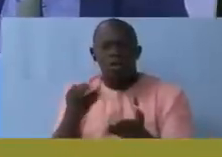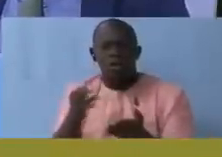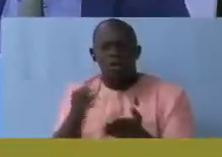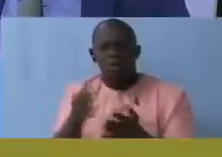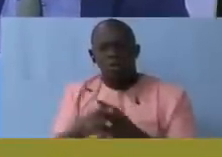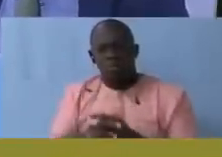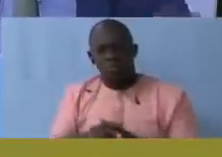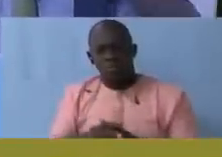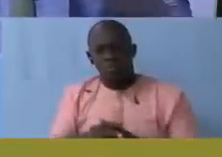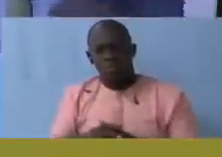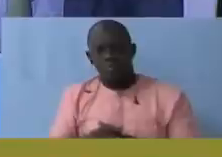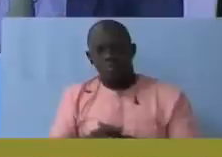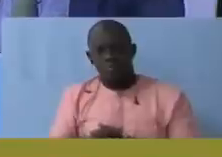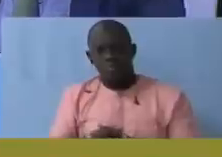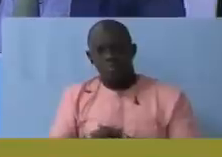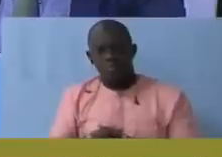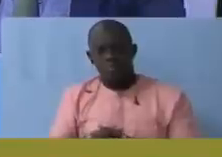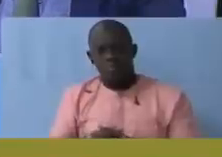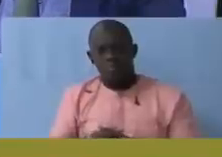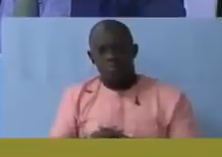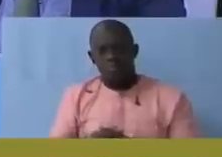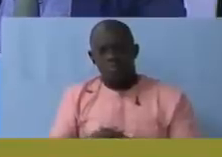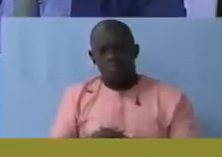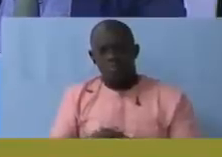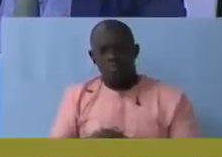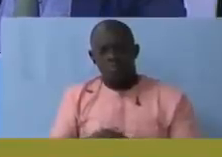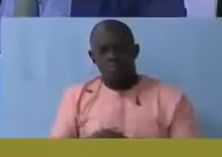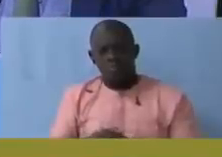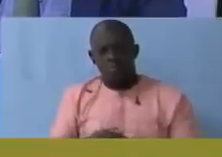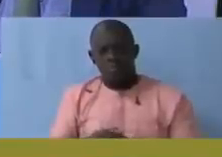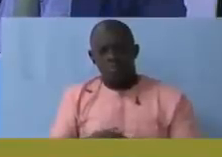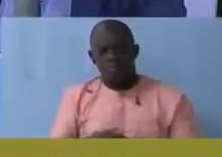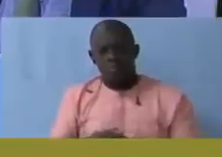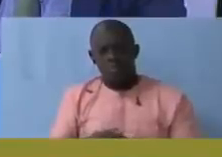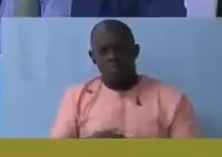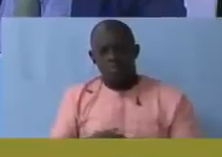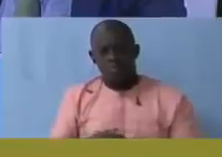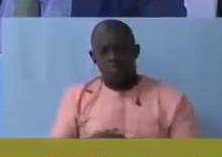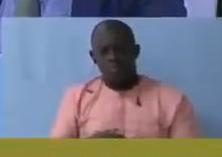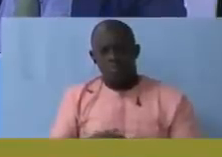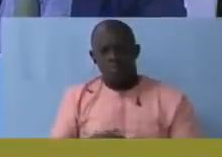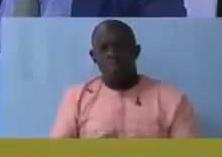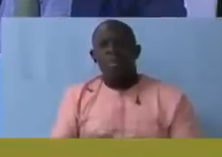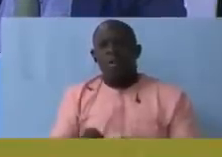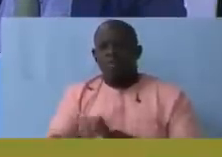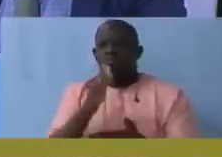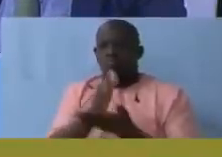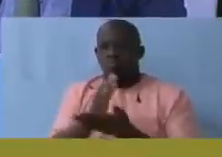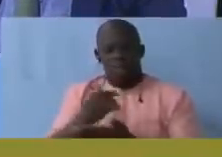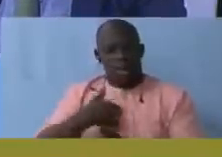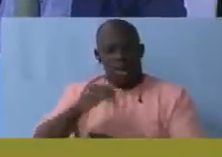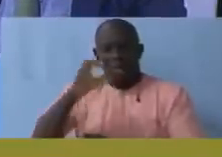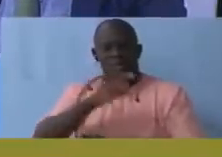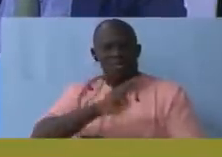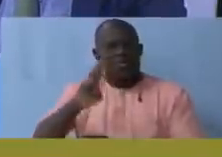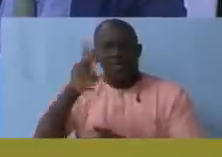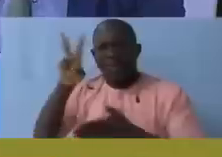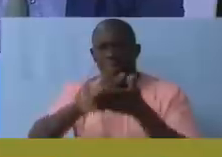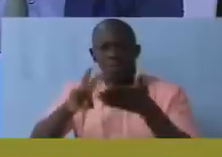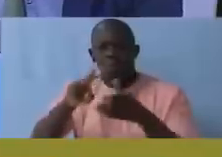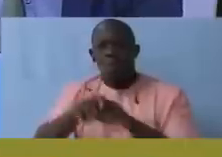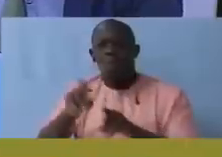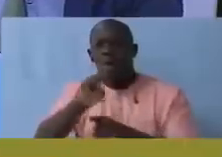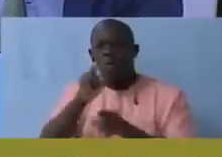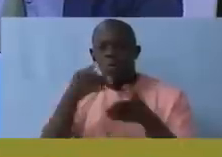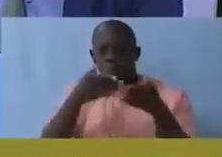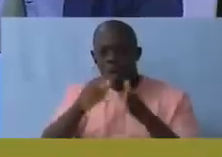Well, I can't read his mind or whatever is in his mind, but I think